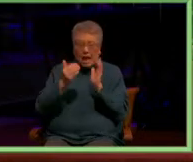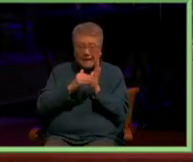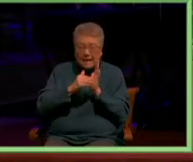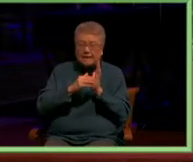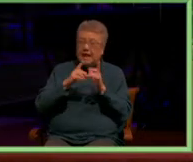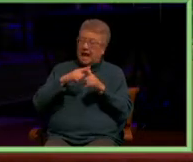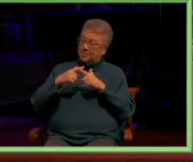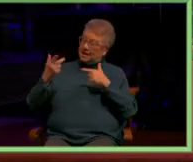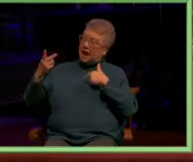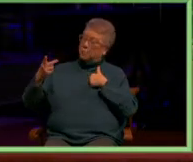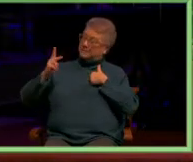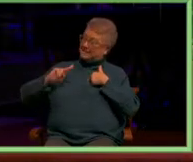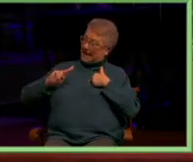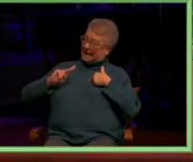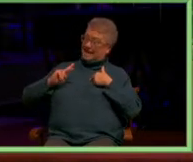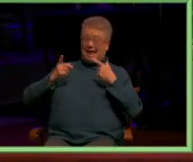me.